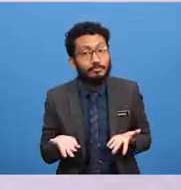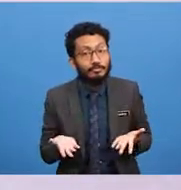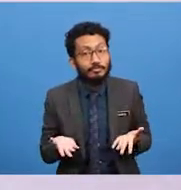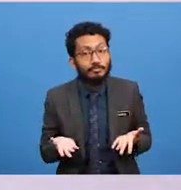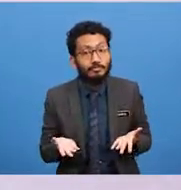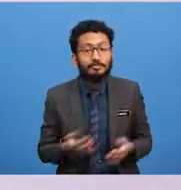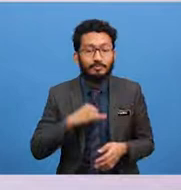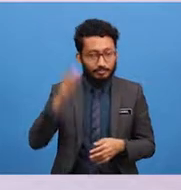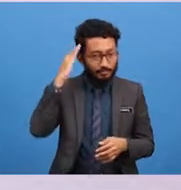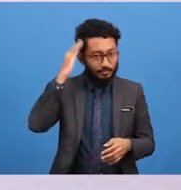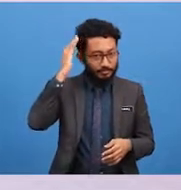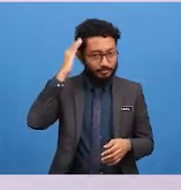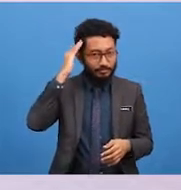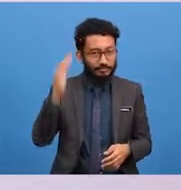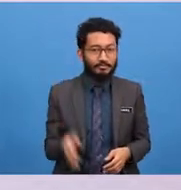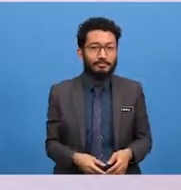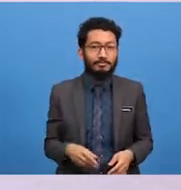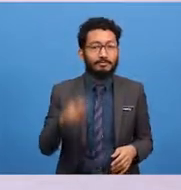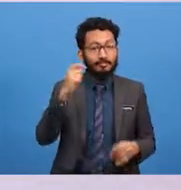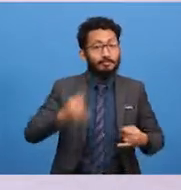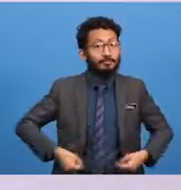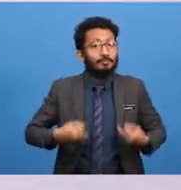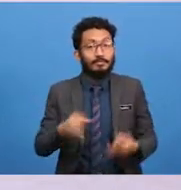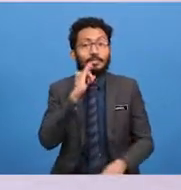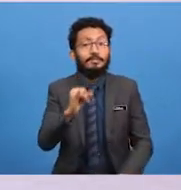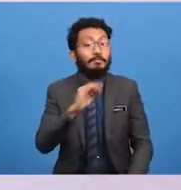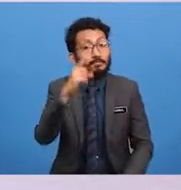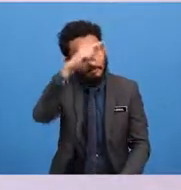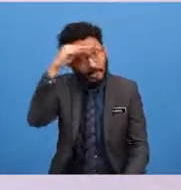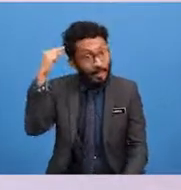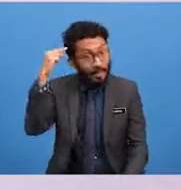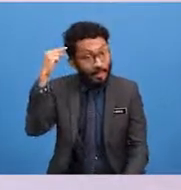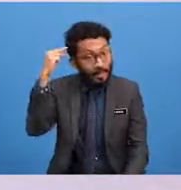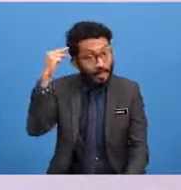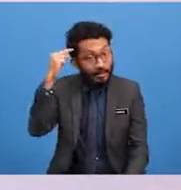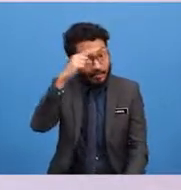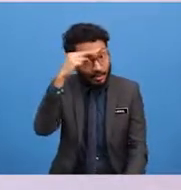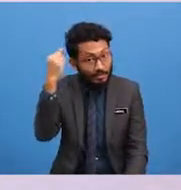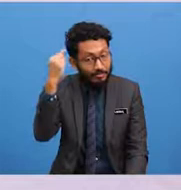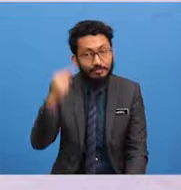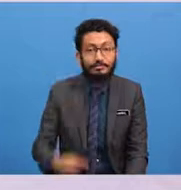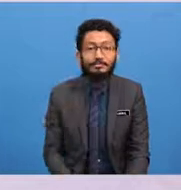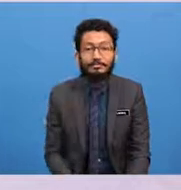I know. It's black. This jacket is black.